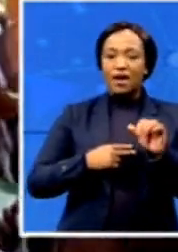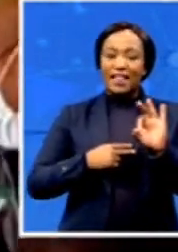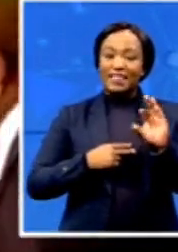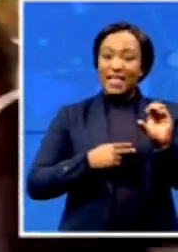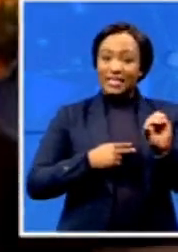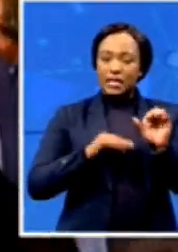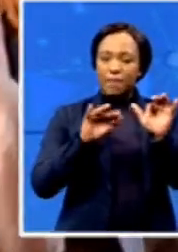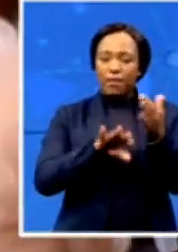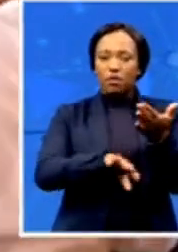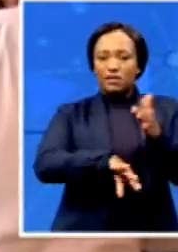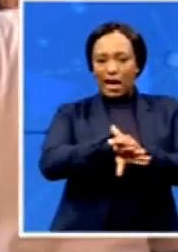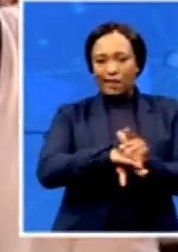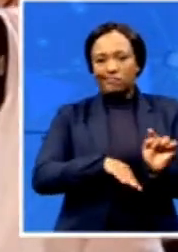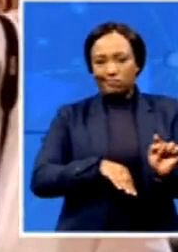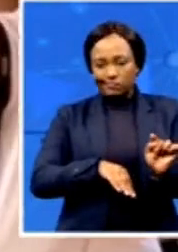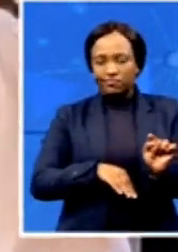the eThekwini area has